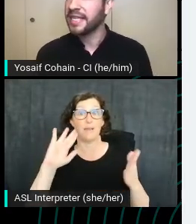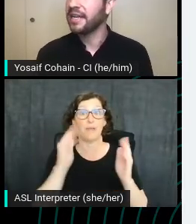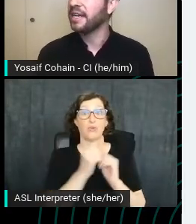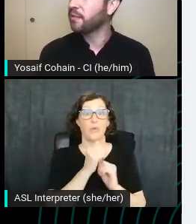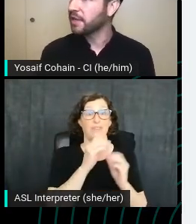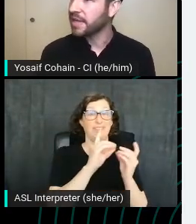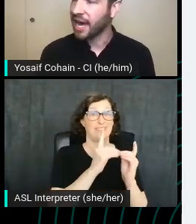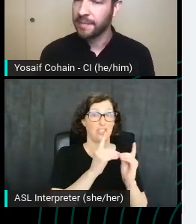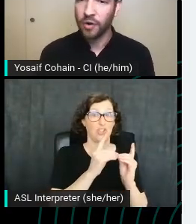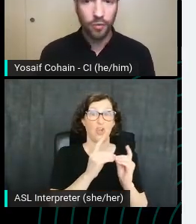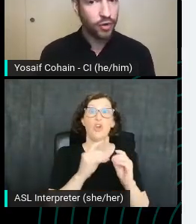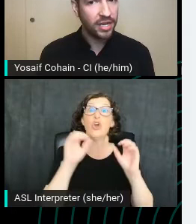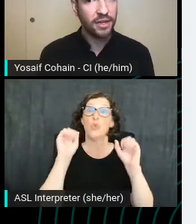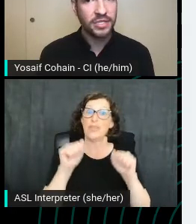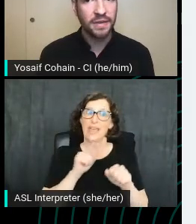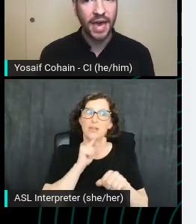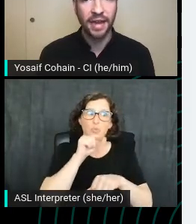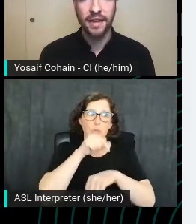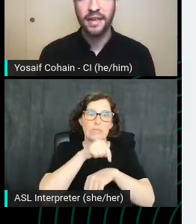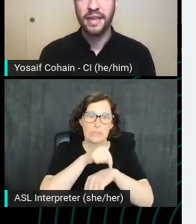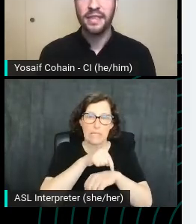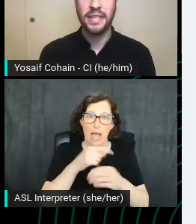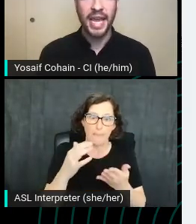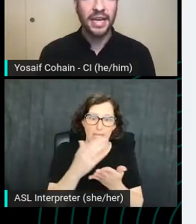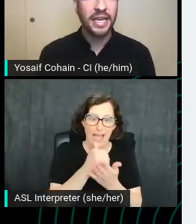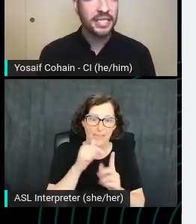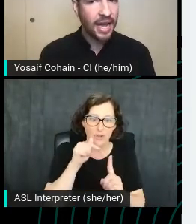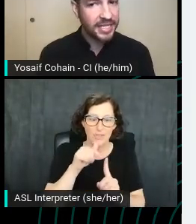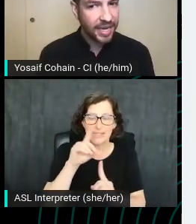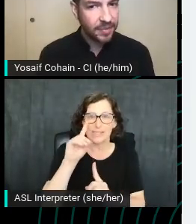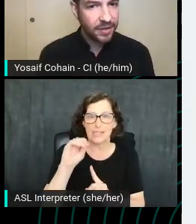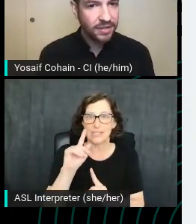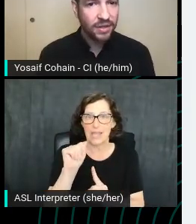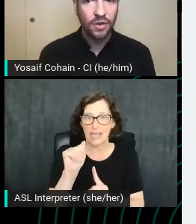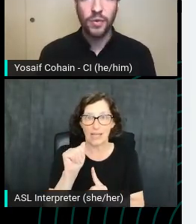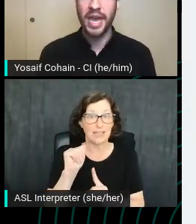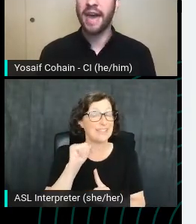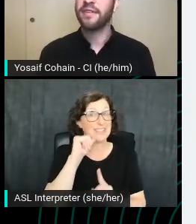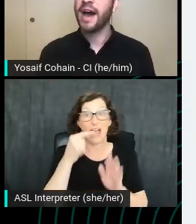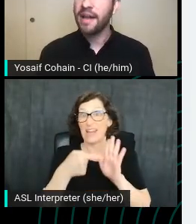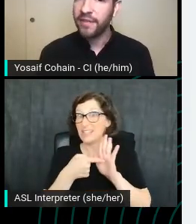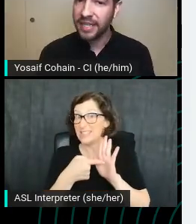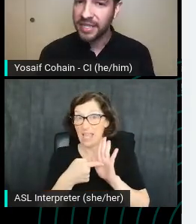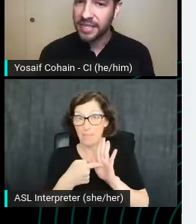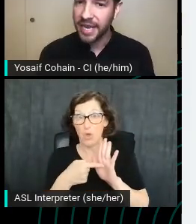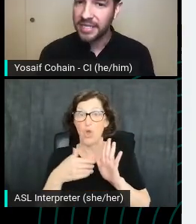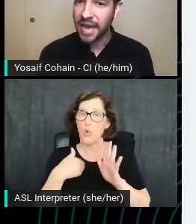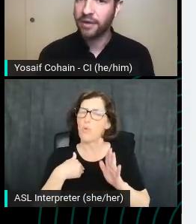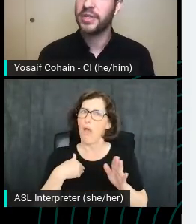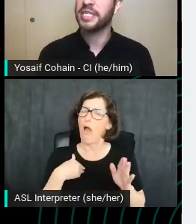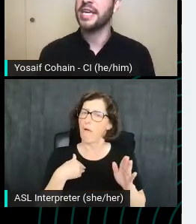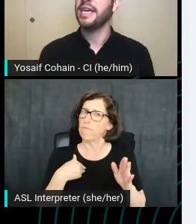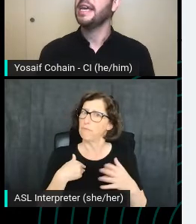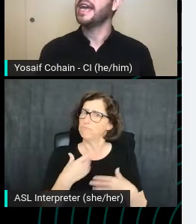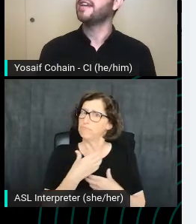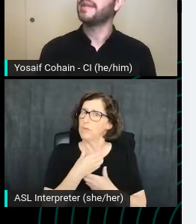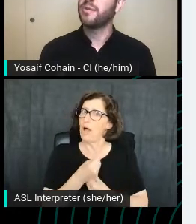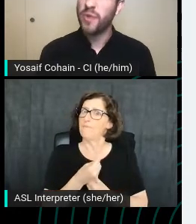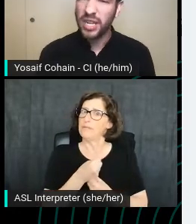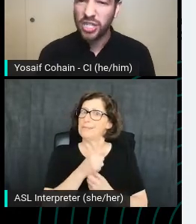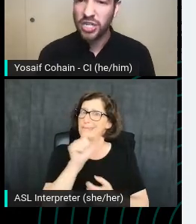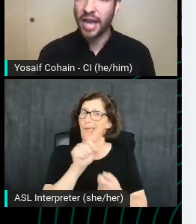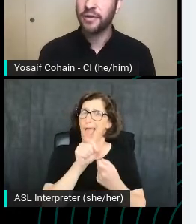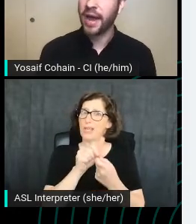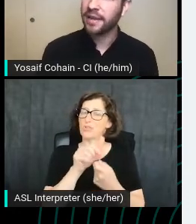get this data in real time or pretty close to that. The data is not sampled. We have confidence in the data's accuracy. It can